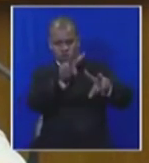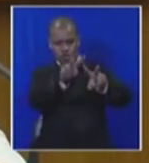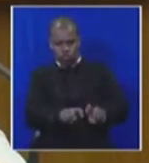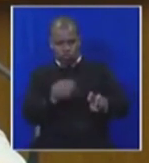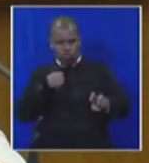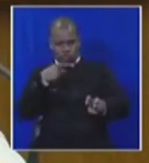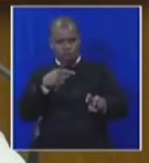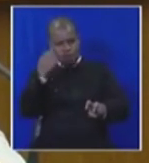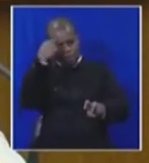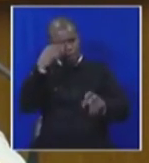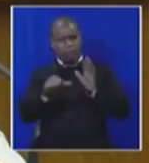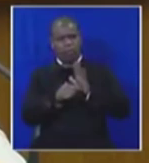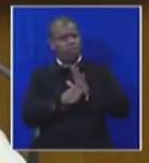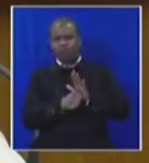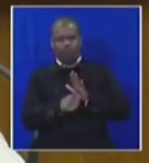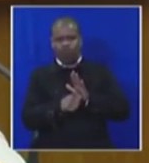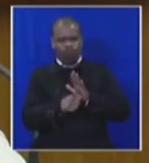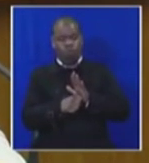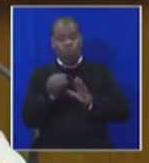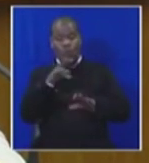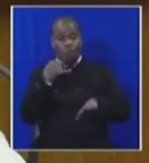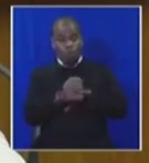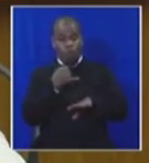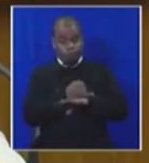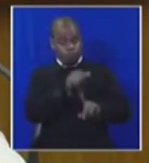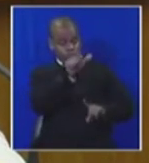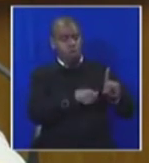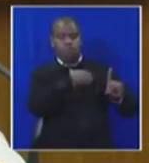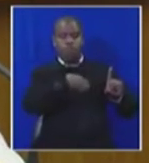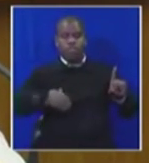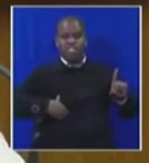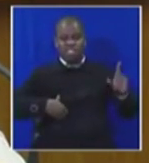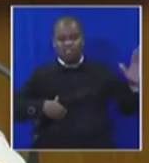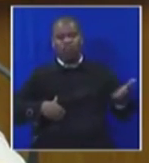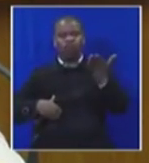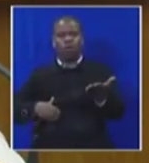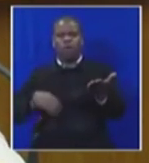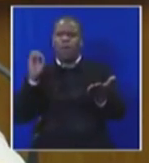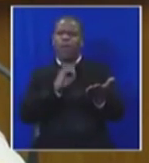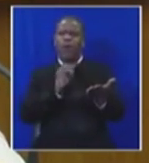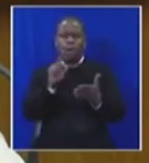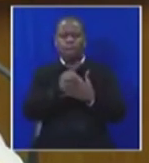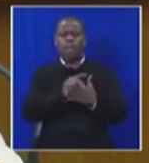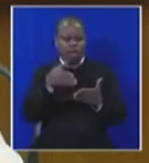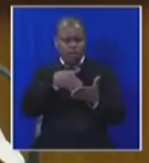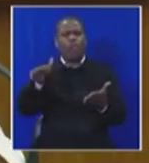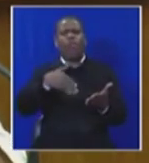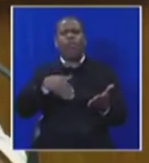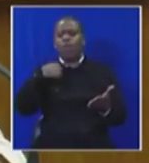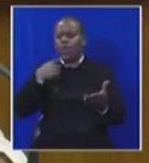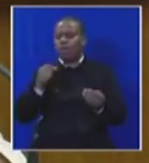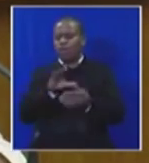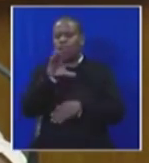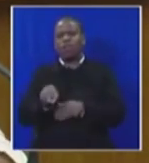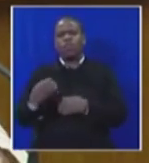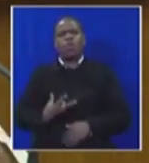as significant or urgent. In his speech, the President did not present a single plan devoted to improving the lives of South